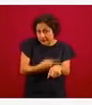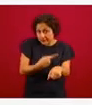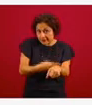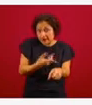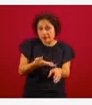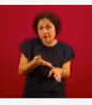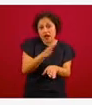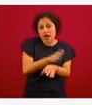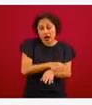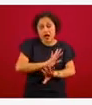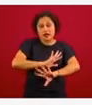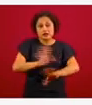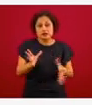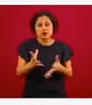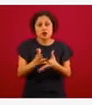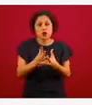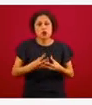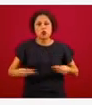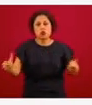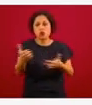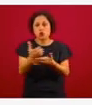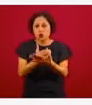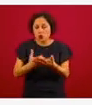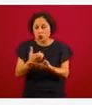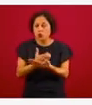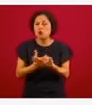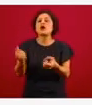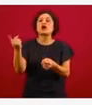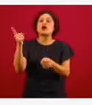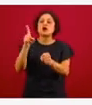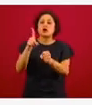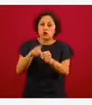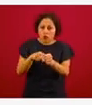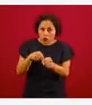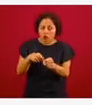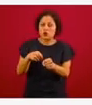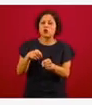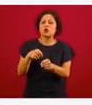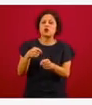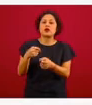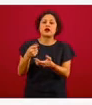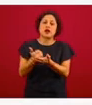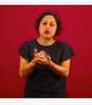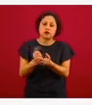blue. Recovered patients in